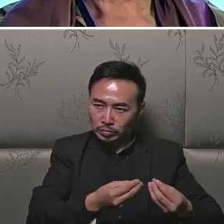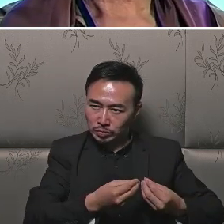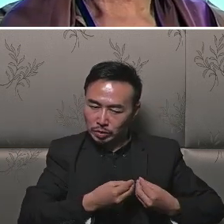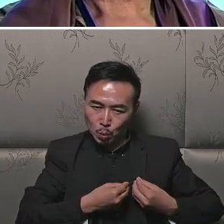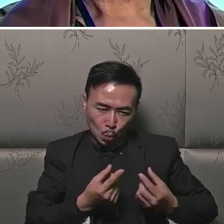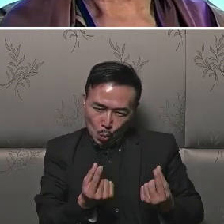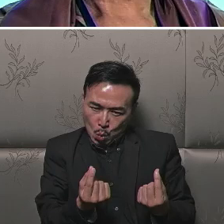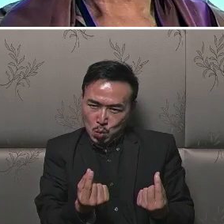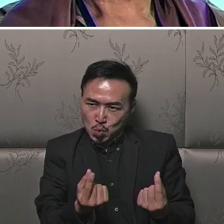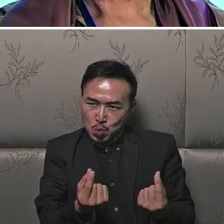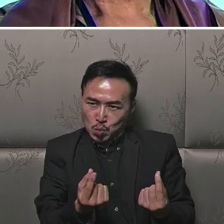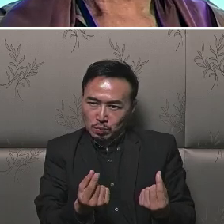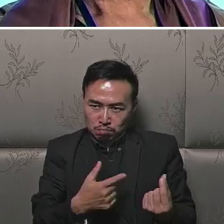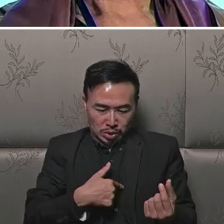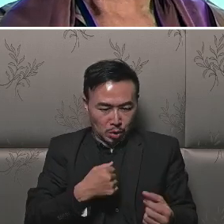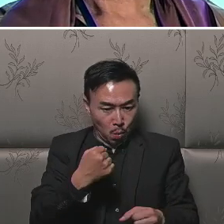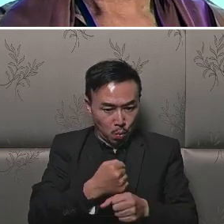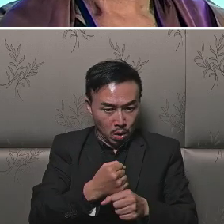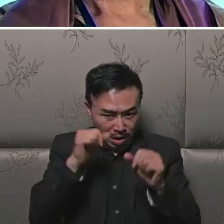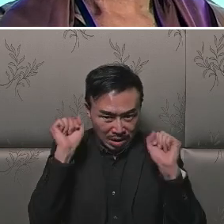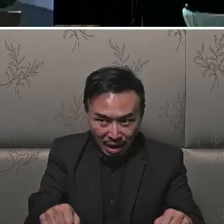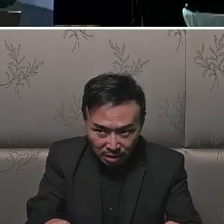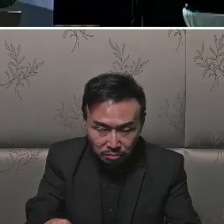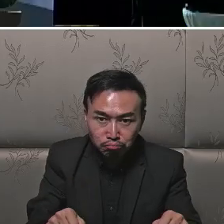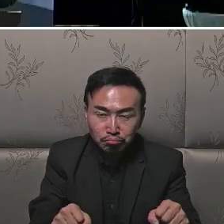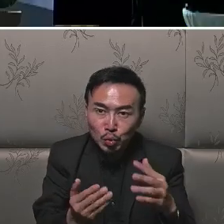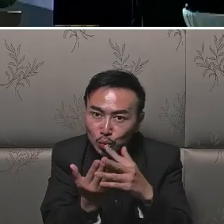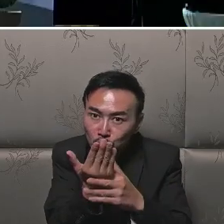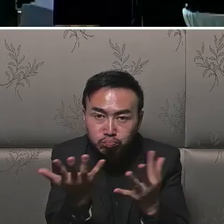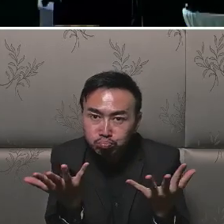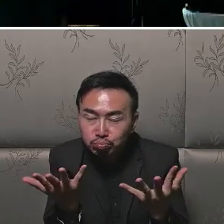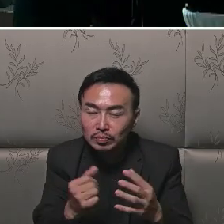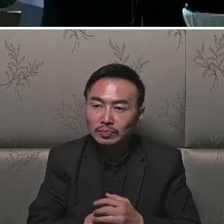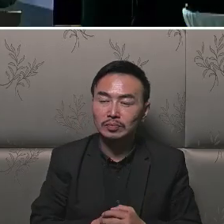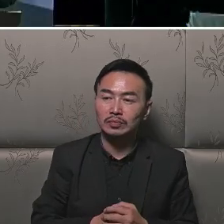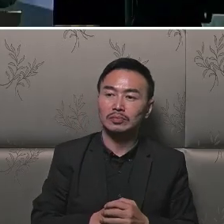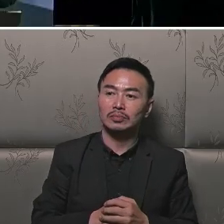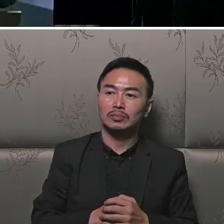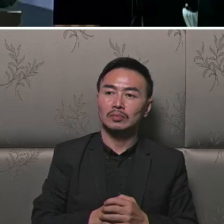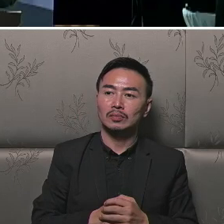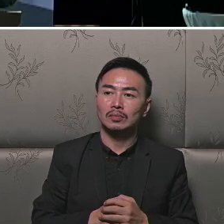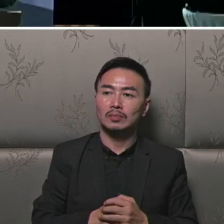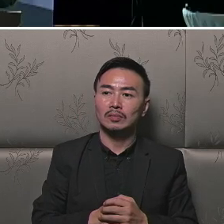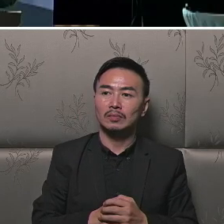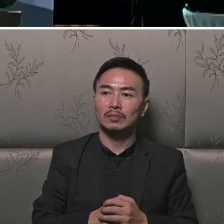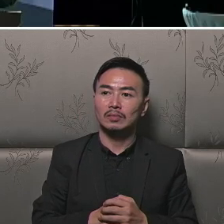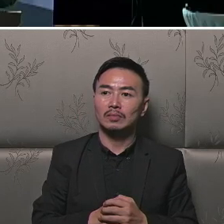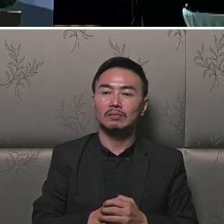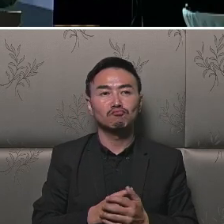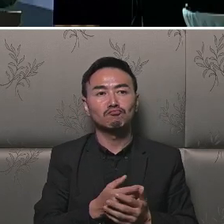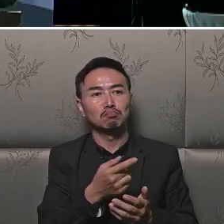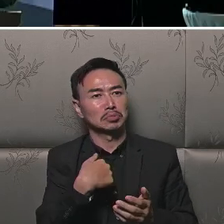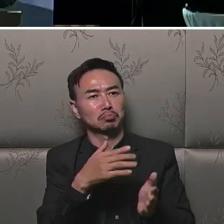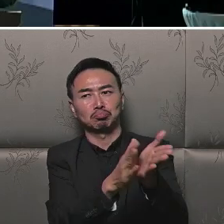it sort of consumes you. So, and I congratulate all three of you for, bringing reimagining